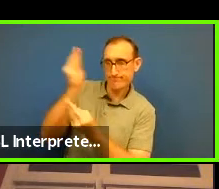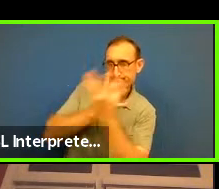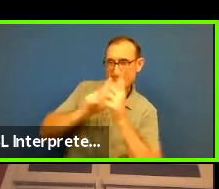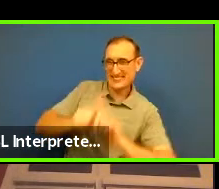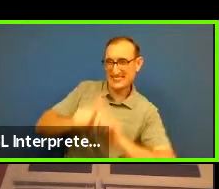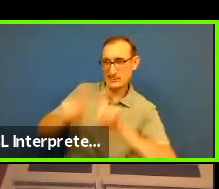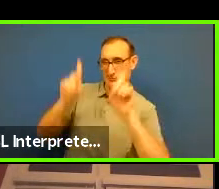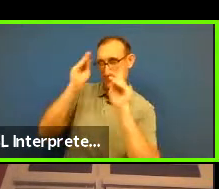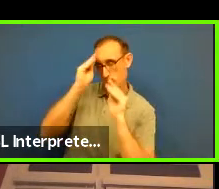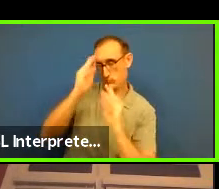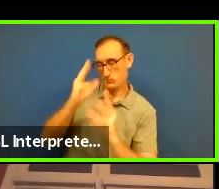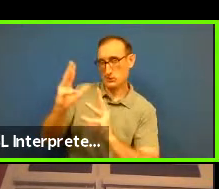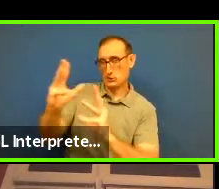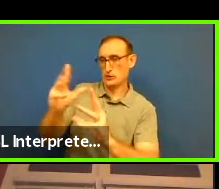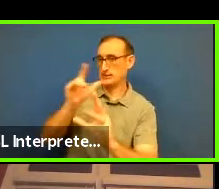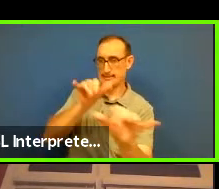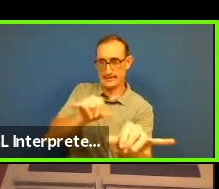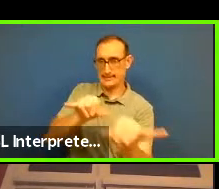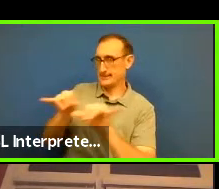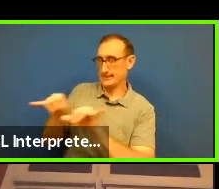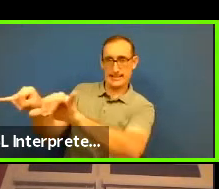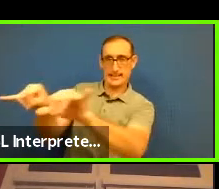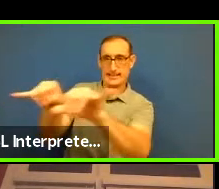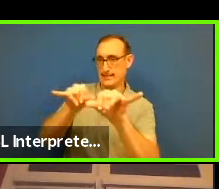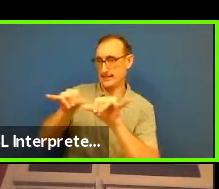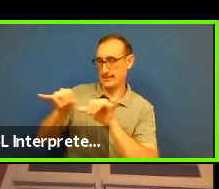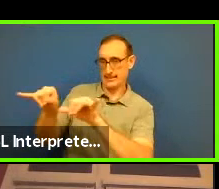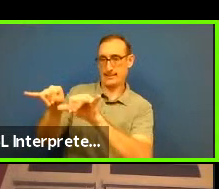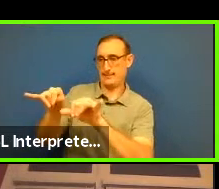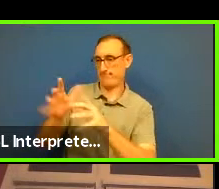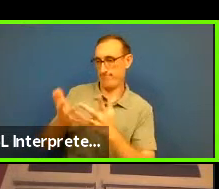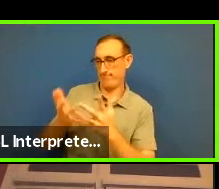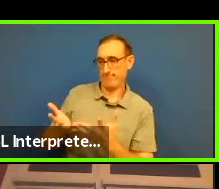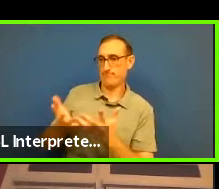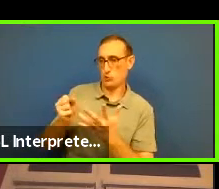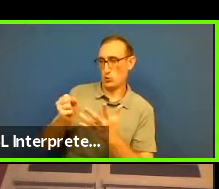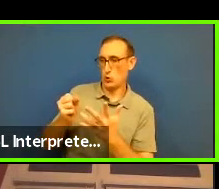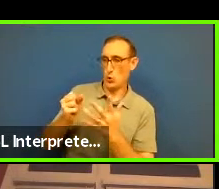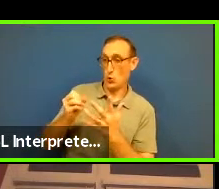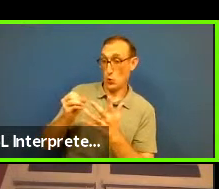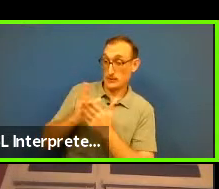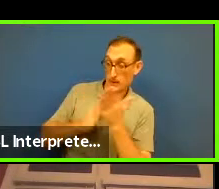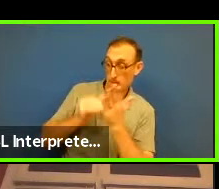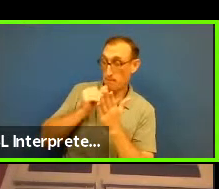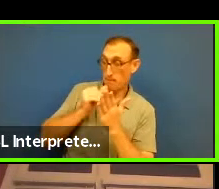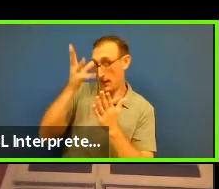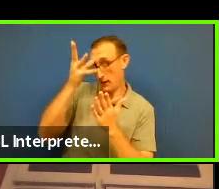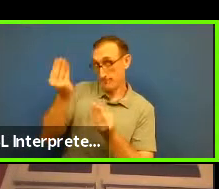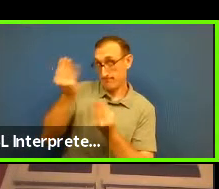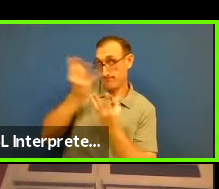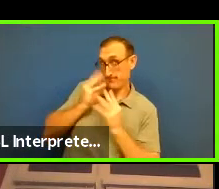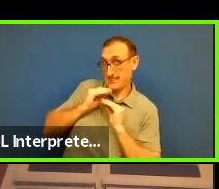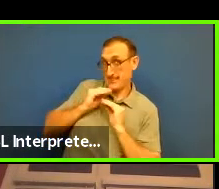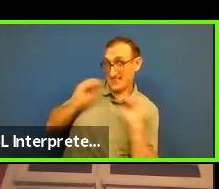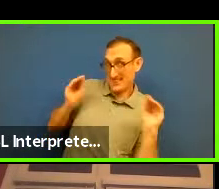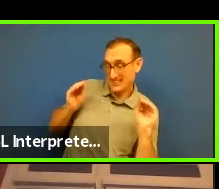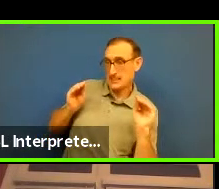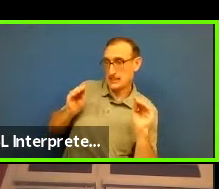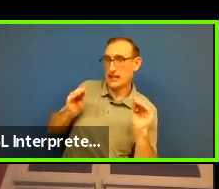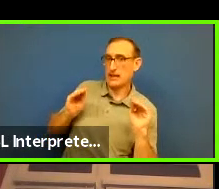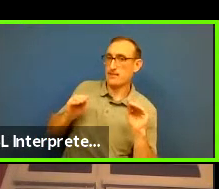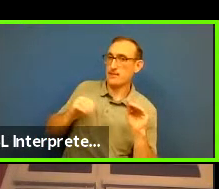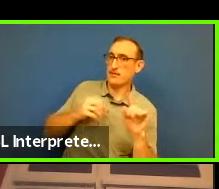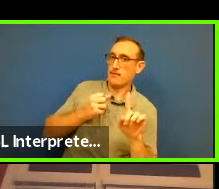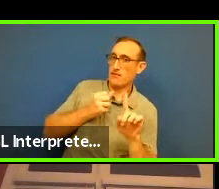the parents who are not getting a lot of information more anxious. So yeah, if you could follow up and just see